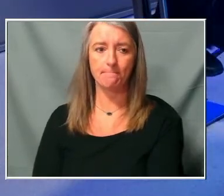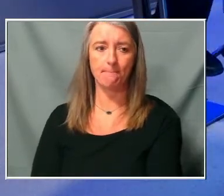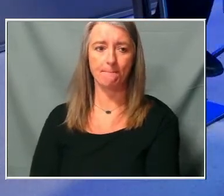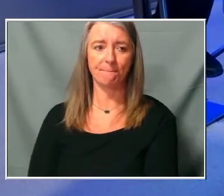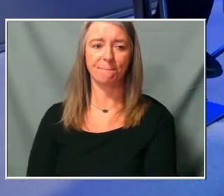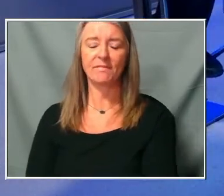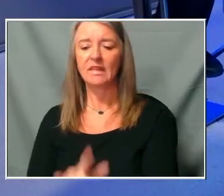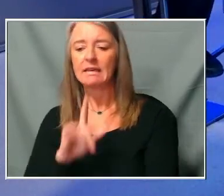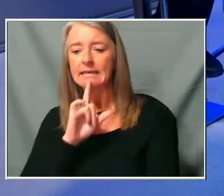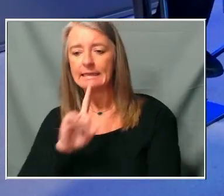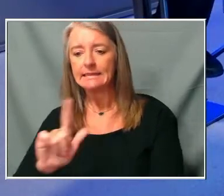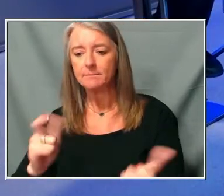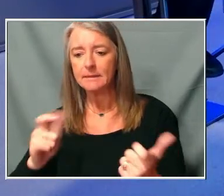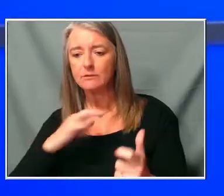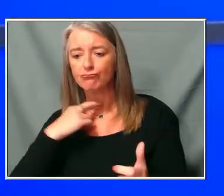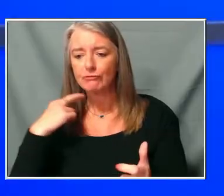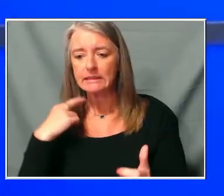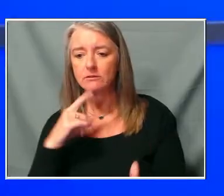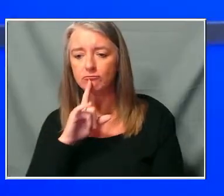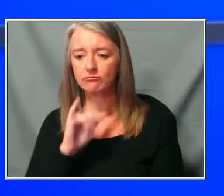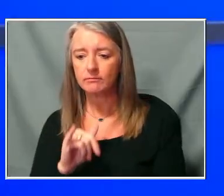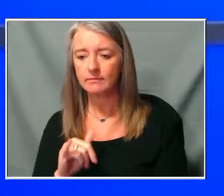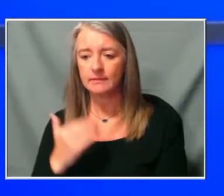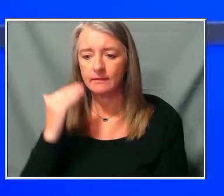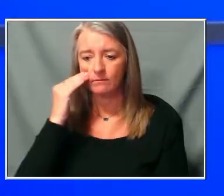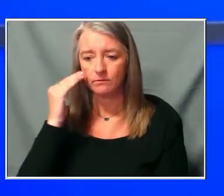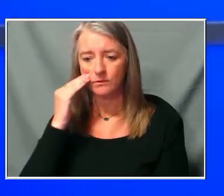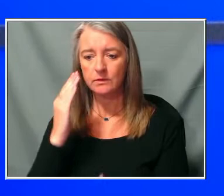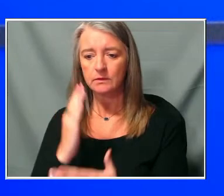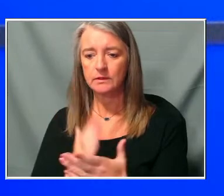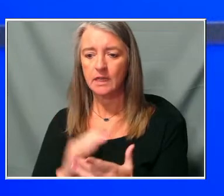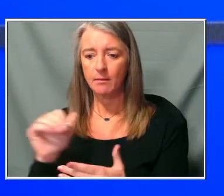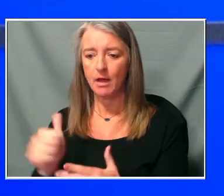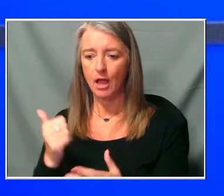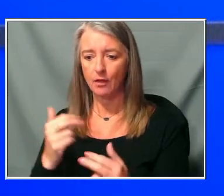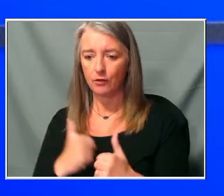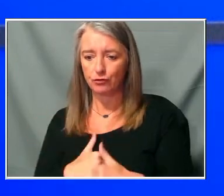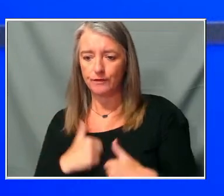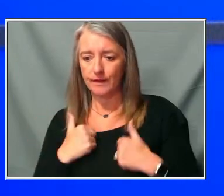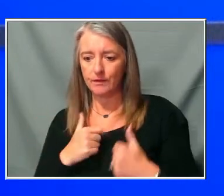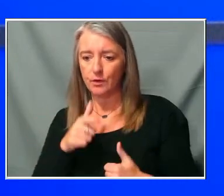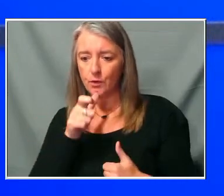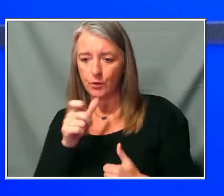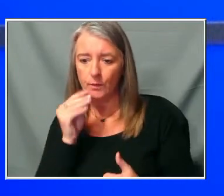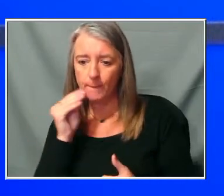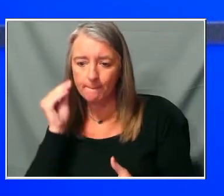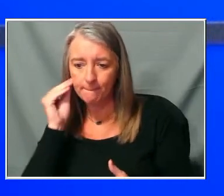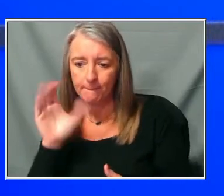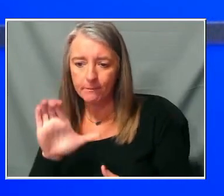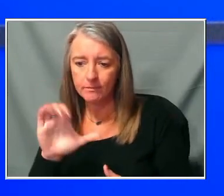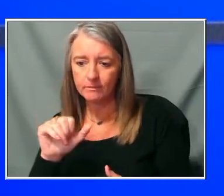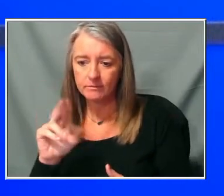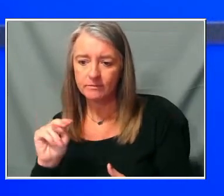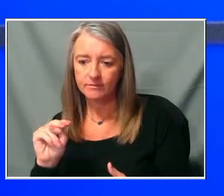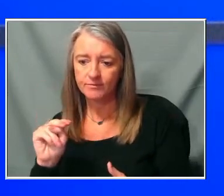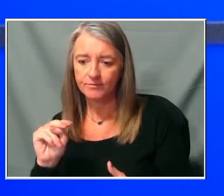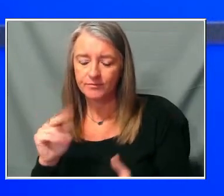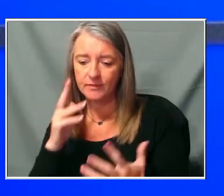risk. I have known several other Ewing survivors back home, and they